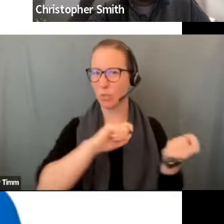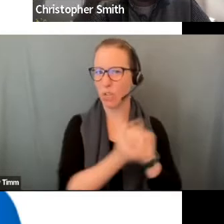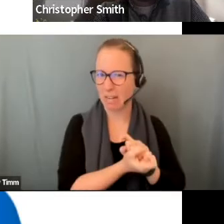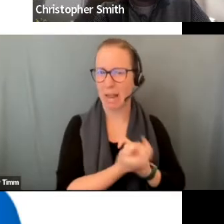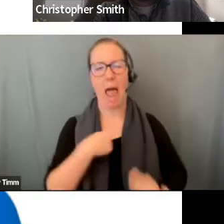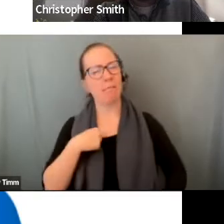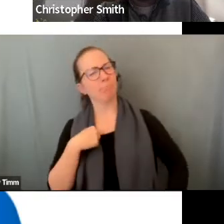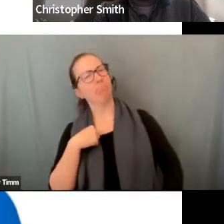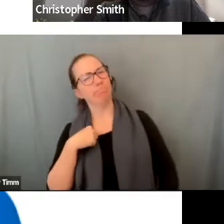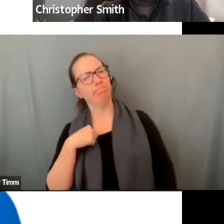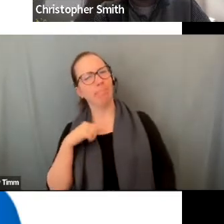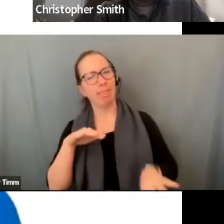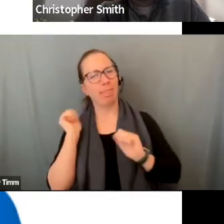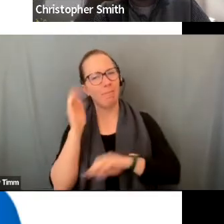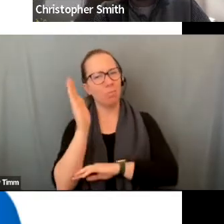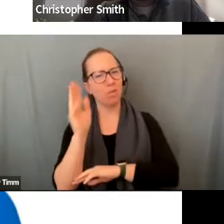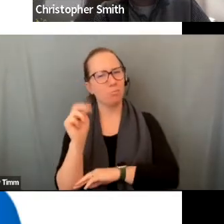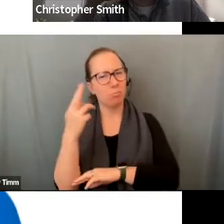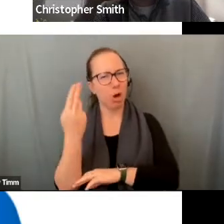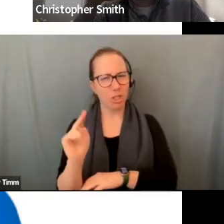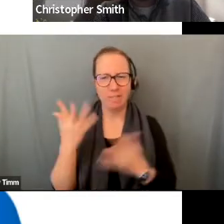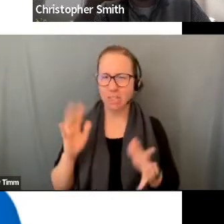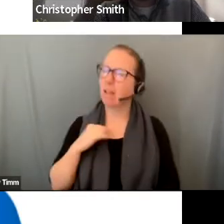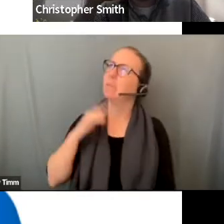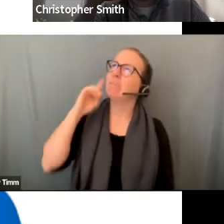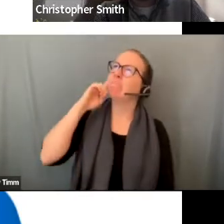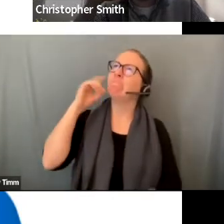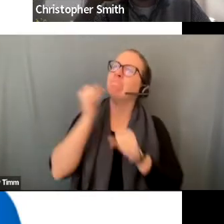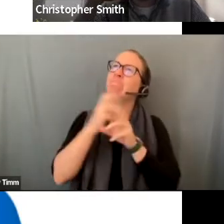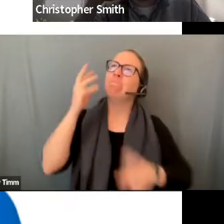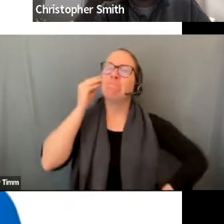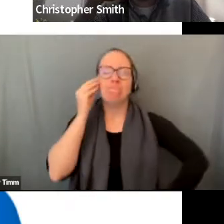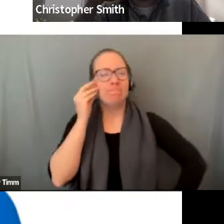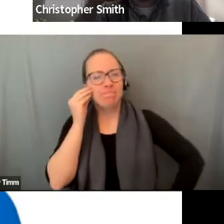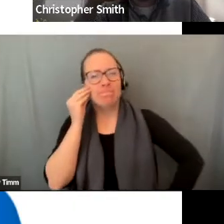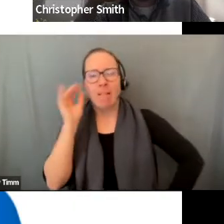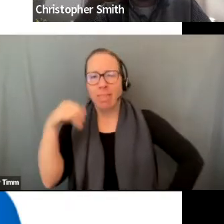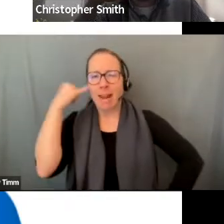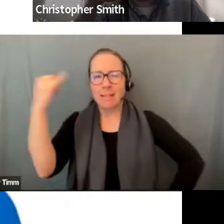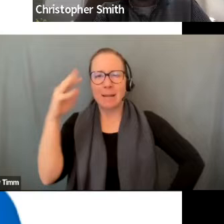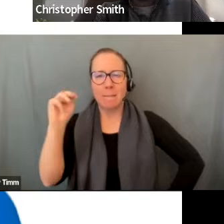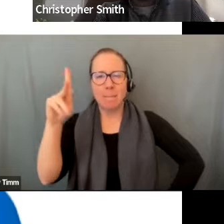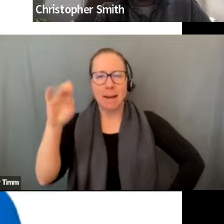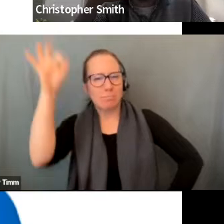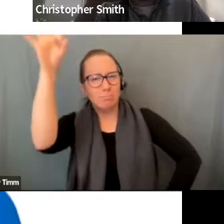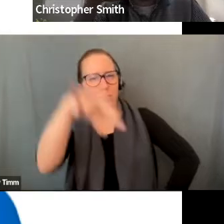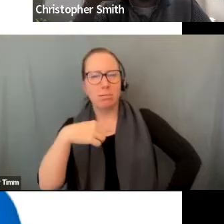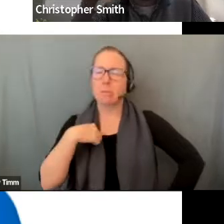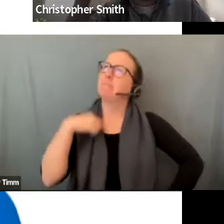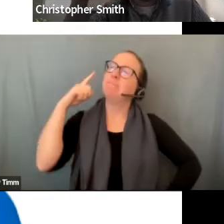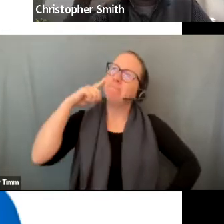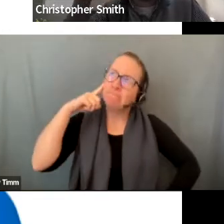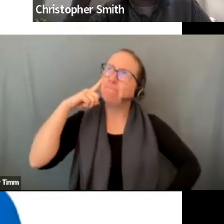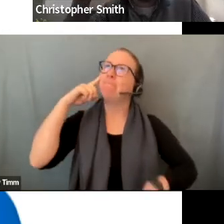away from our presentation in March really thinking about this idea that Mike put out there, that if